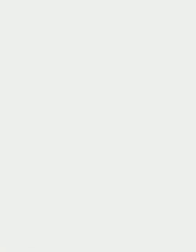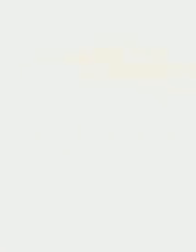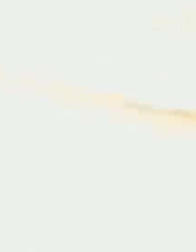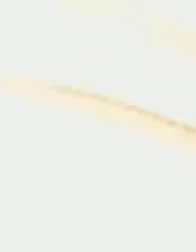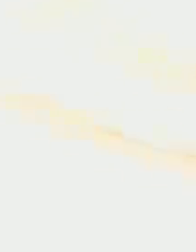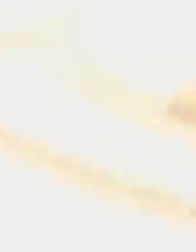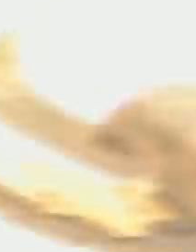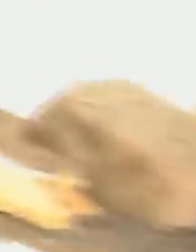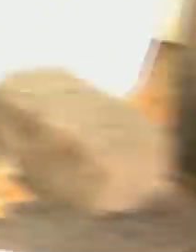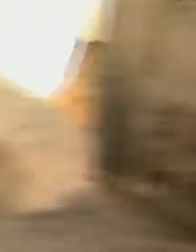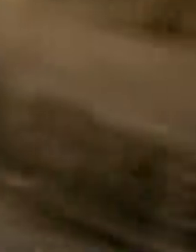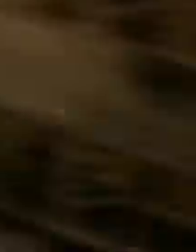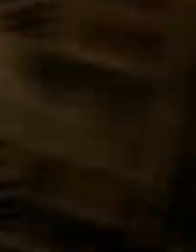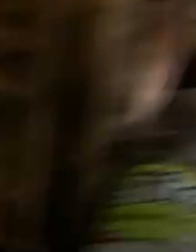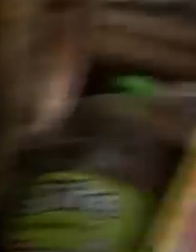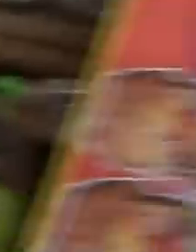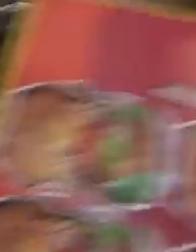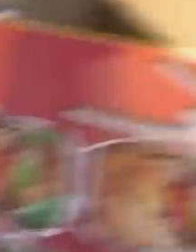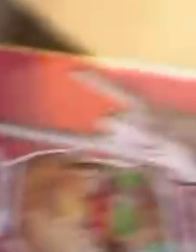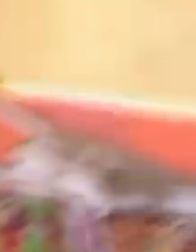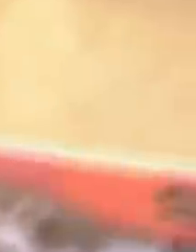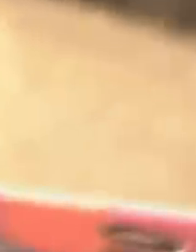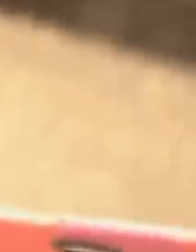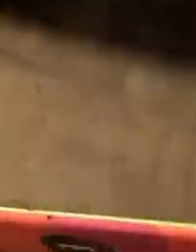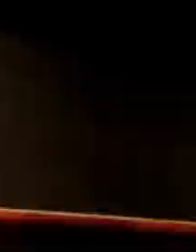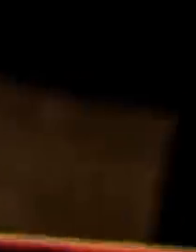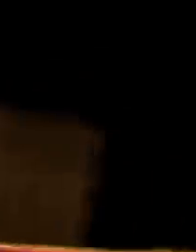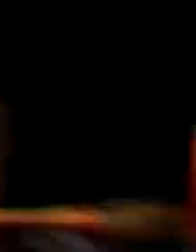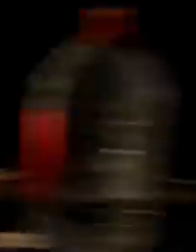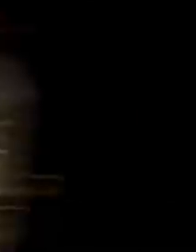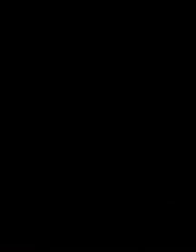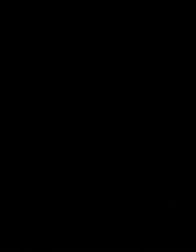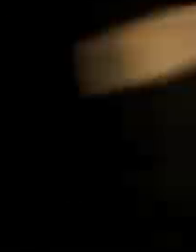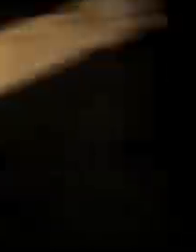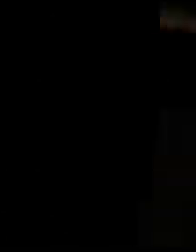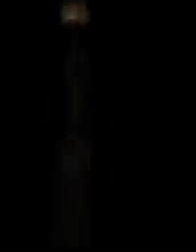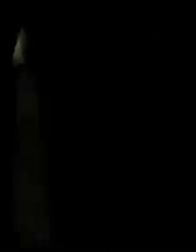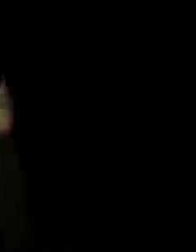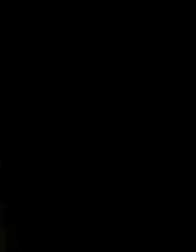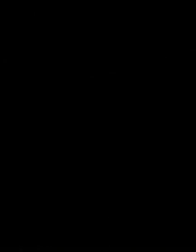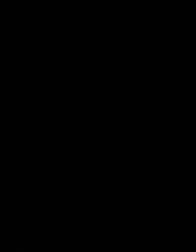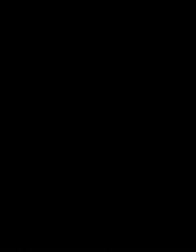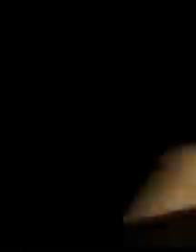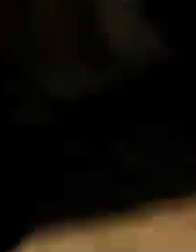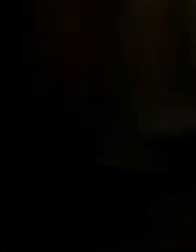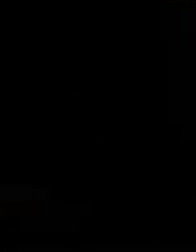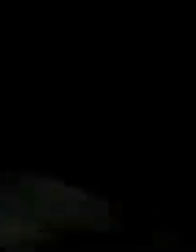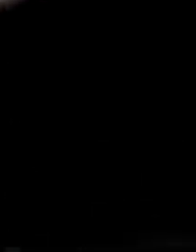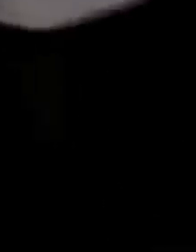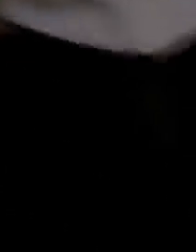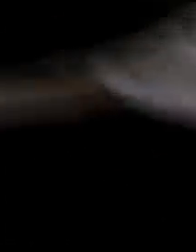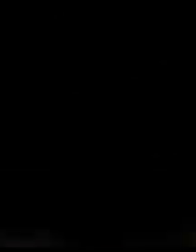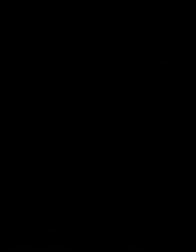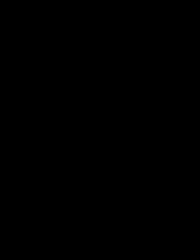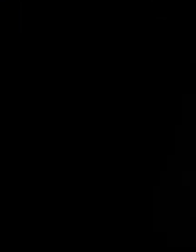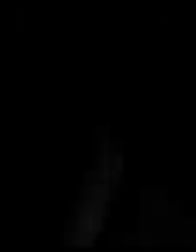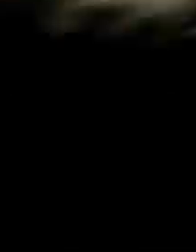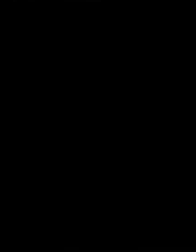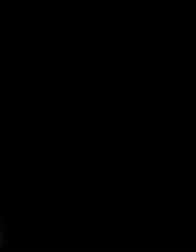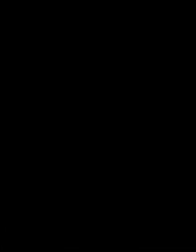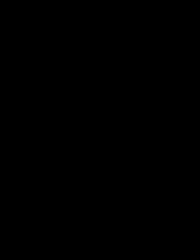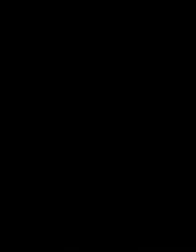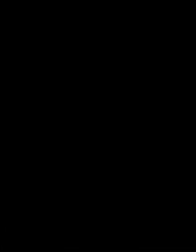there's a young man here who's signaling he wants to speak to me to add his voice. Good morning, sir.